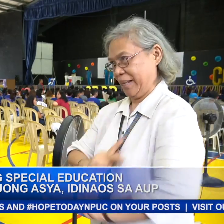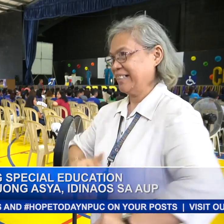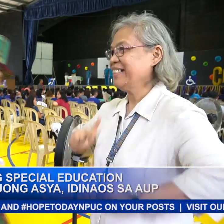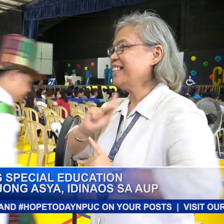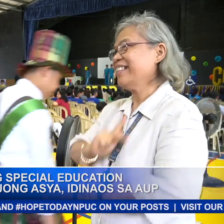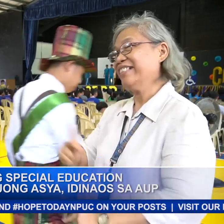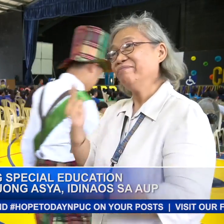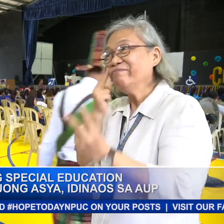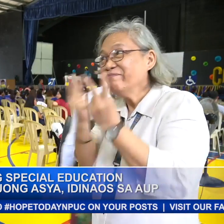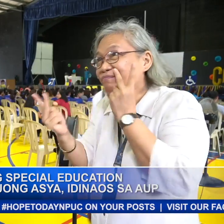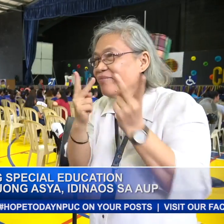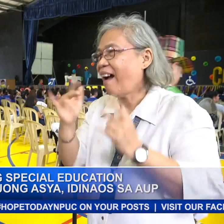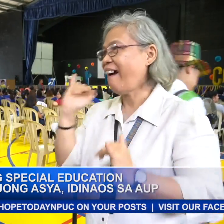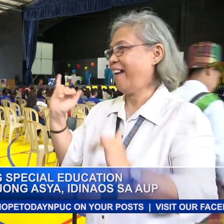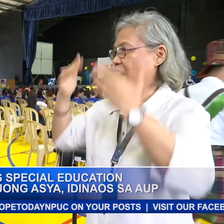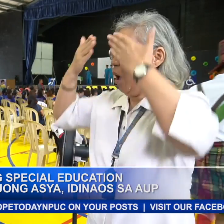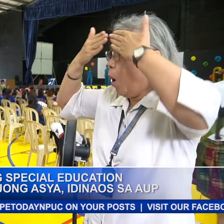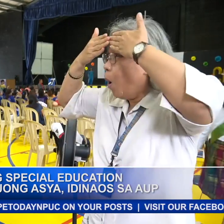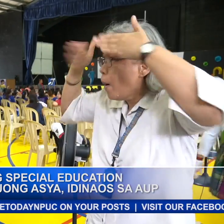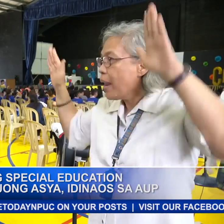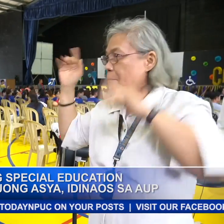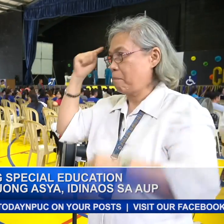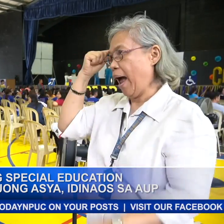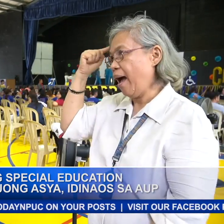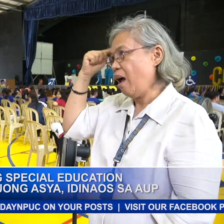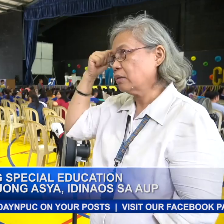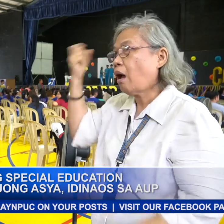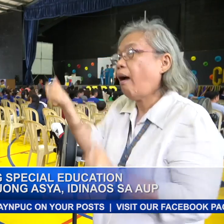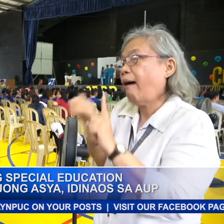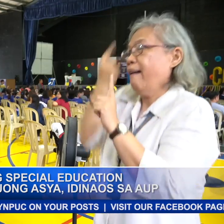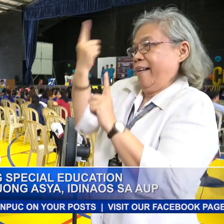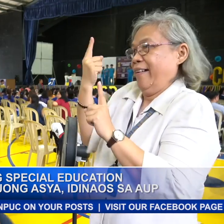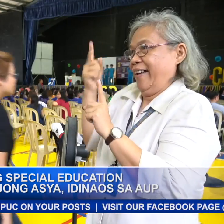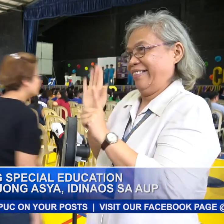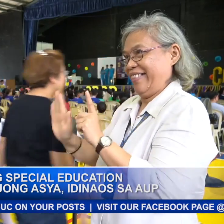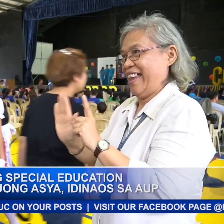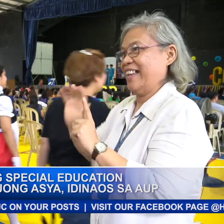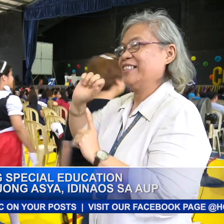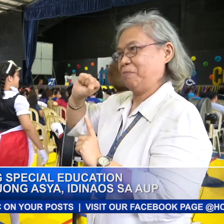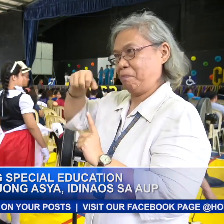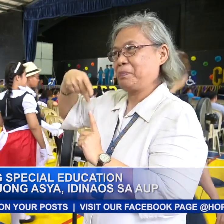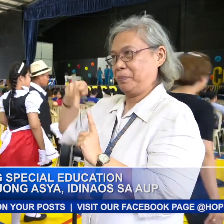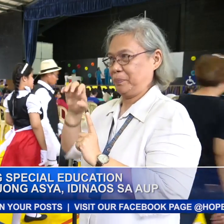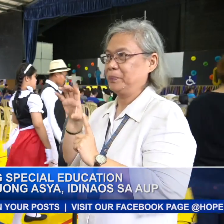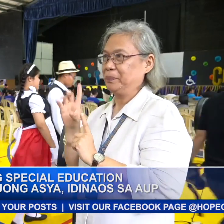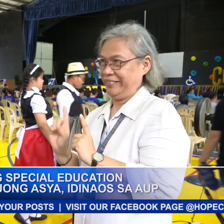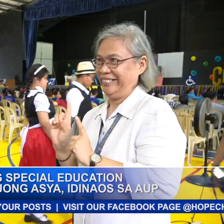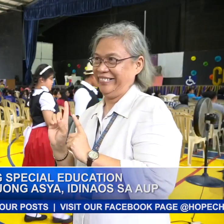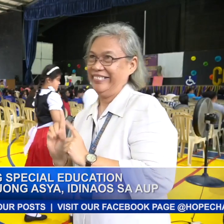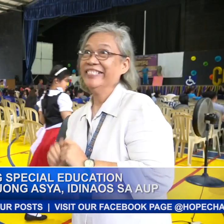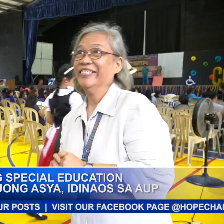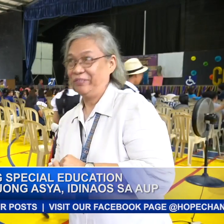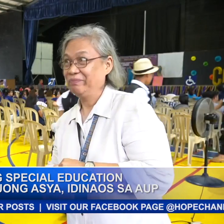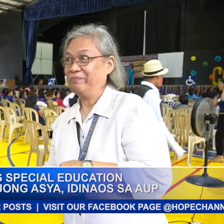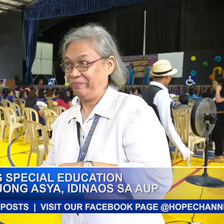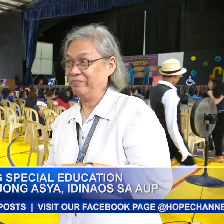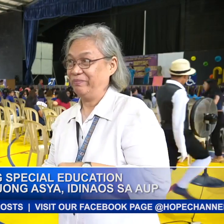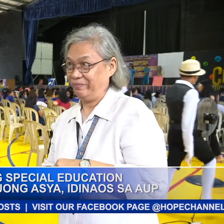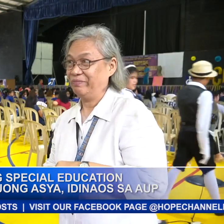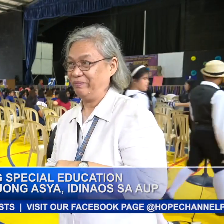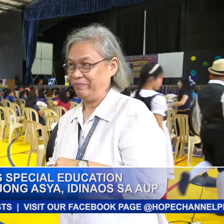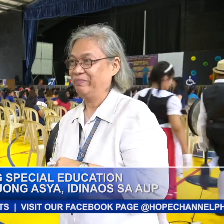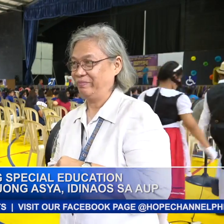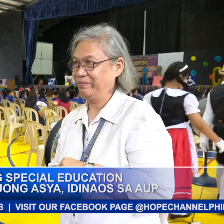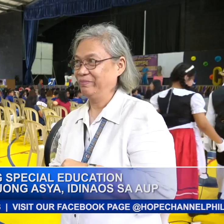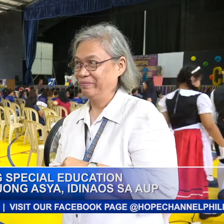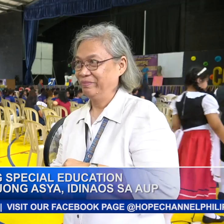joyful. And I really appreciate what I am seeing so that the people will be open-minded and they will understand